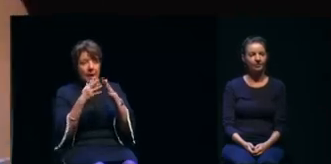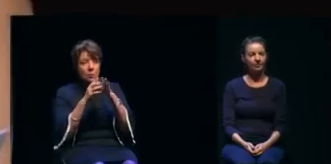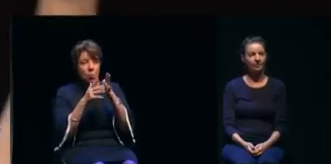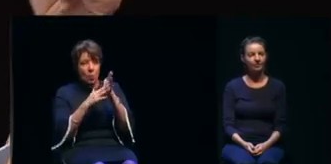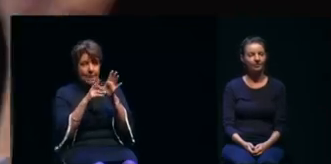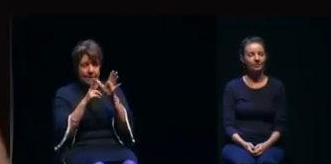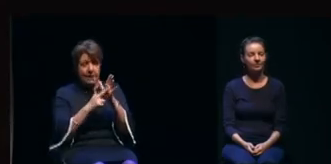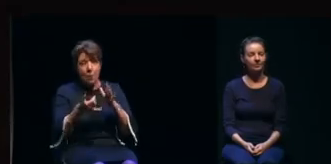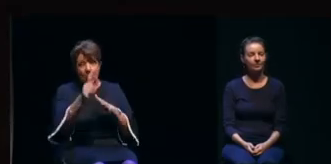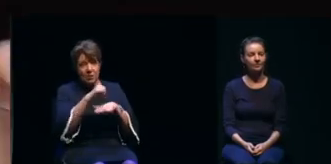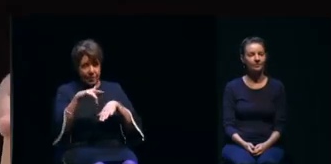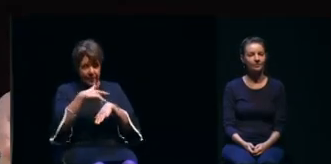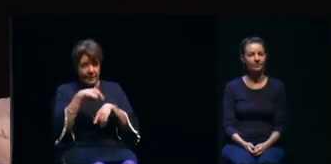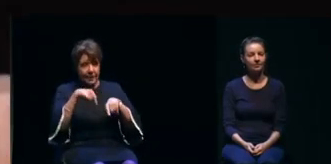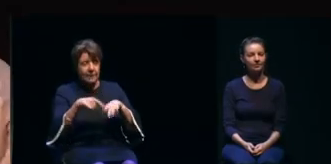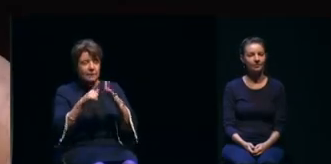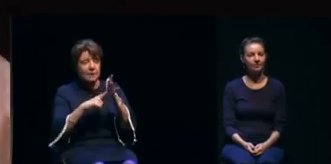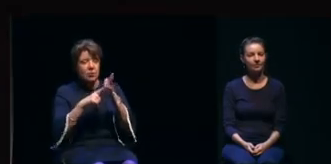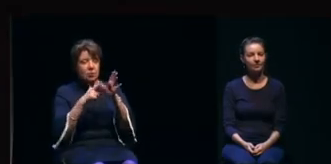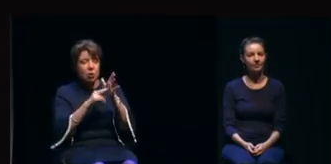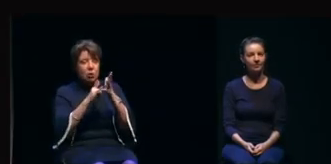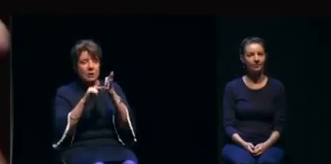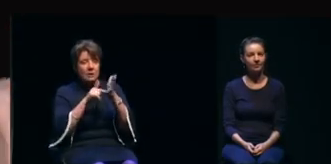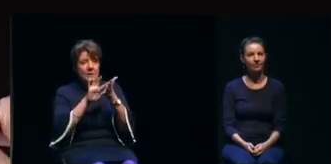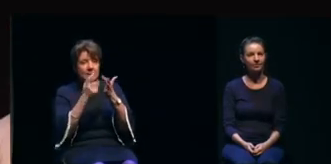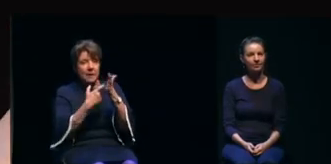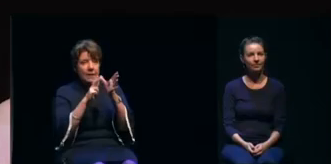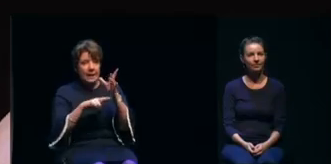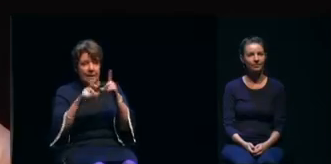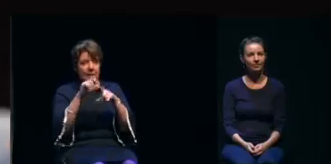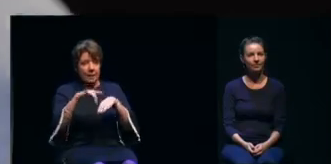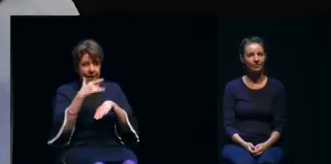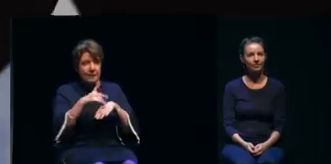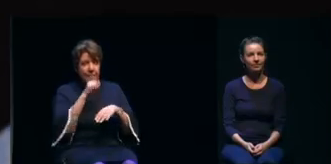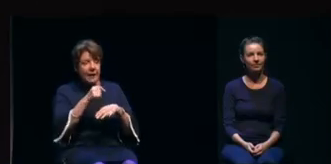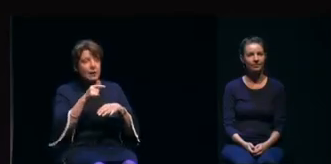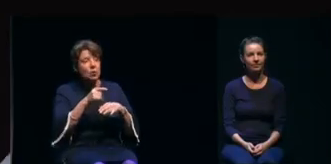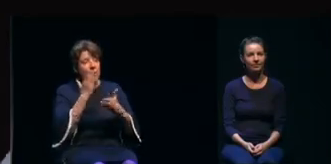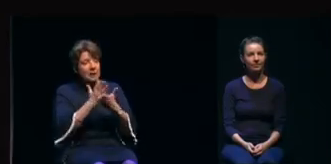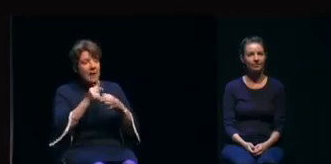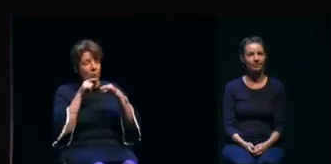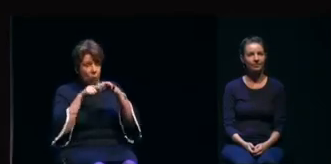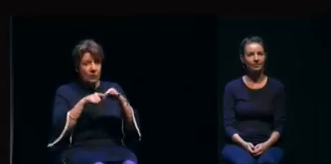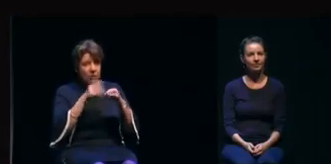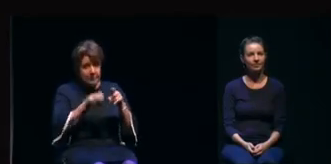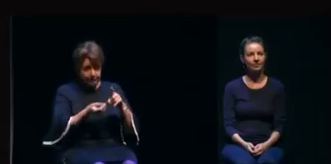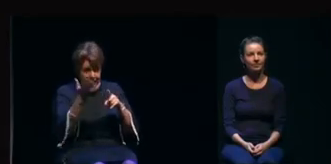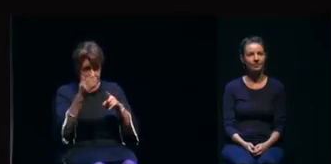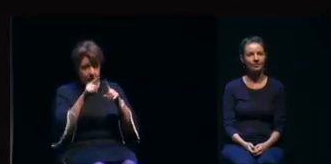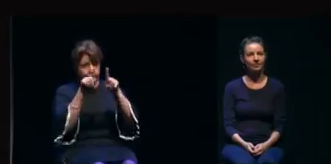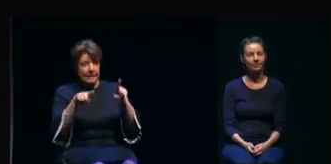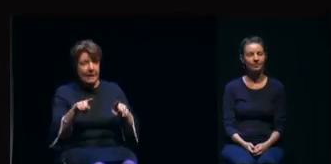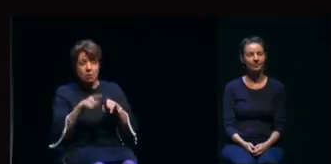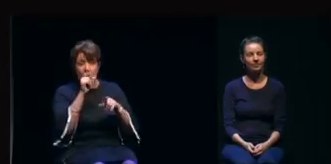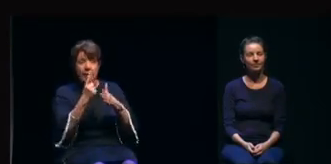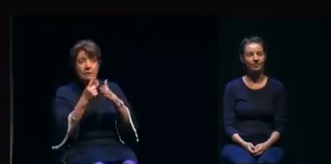of the theatres that you're in today, theatre is the Joan Sutherland Theatre. And from there, you'll be directed to the question submission page. You can do that if you're watching from home